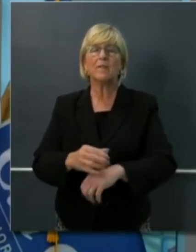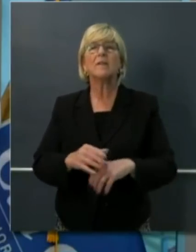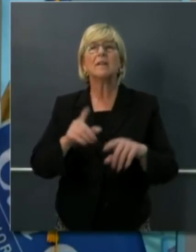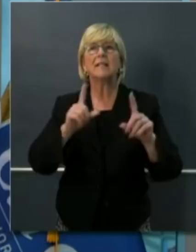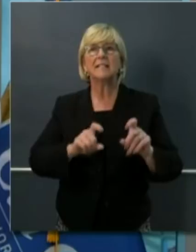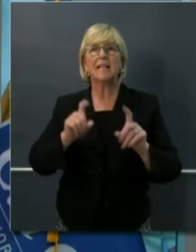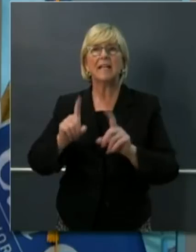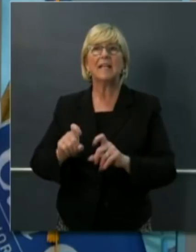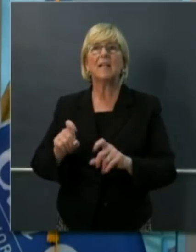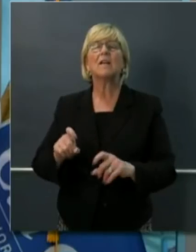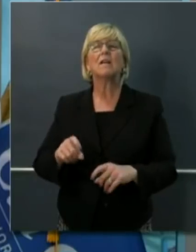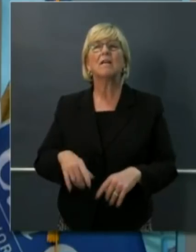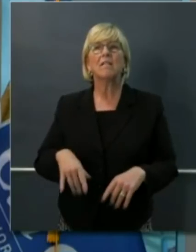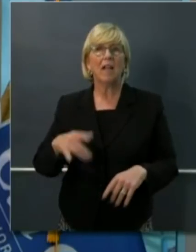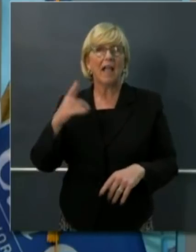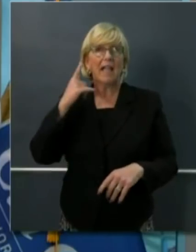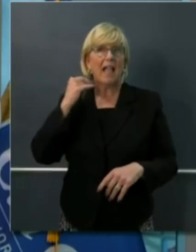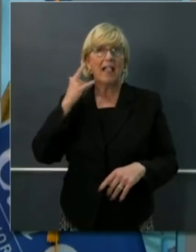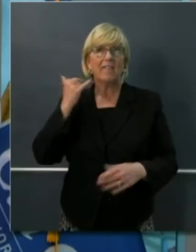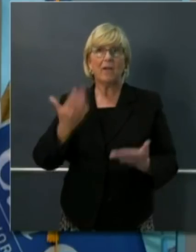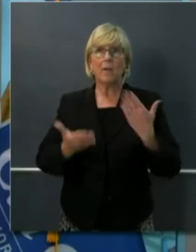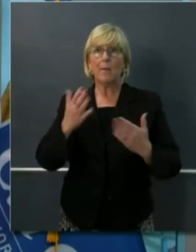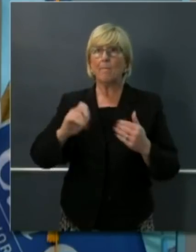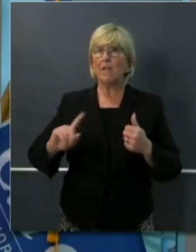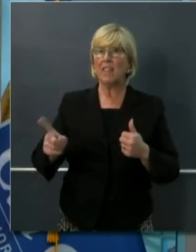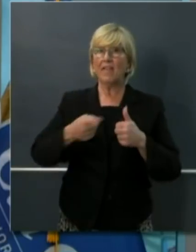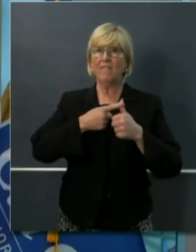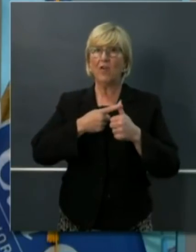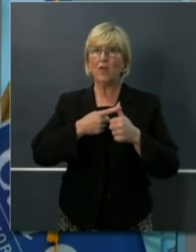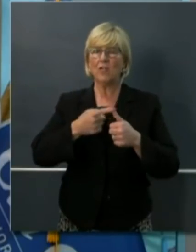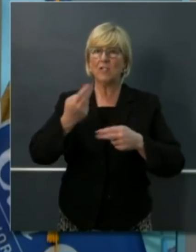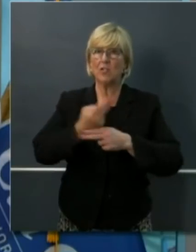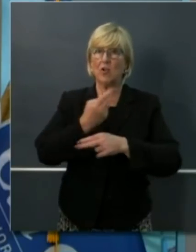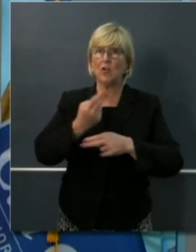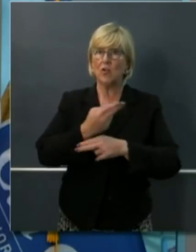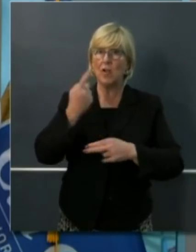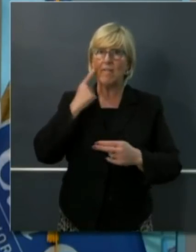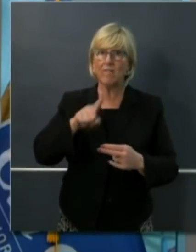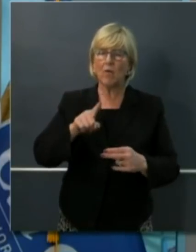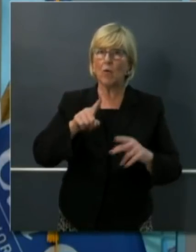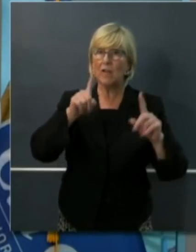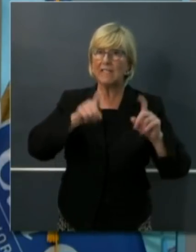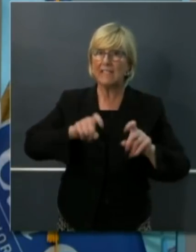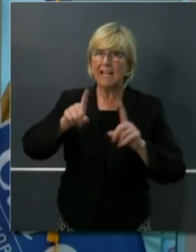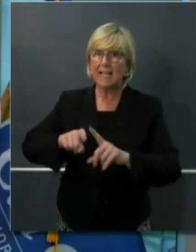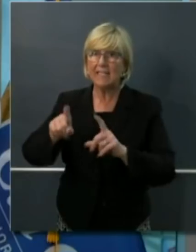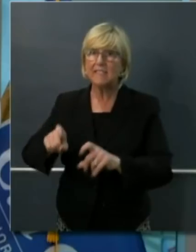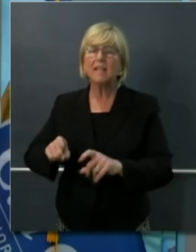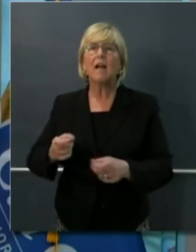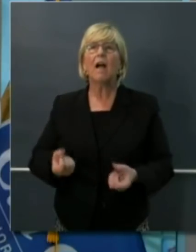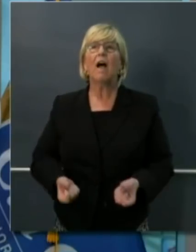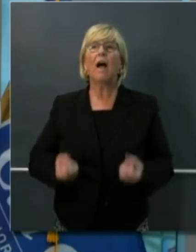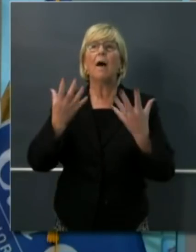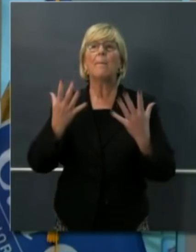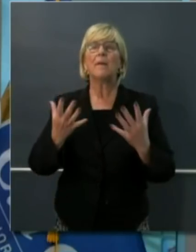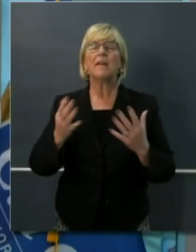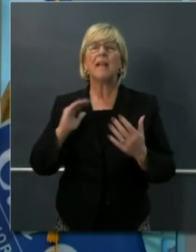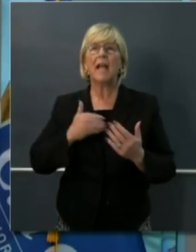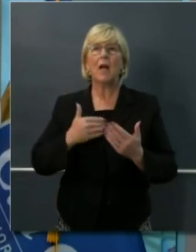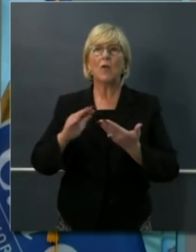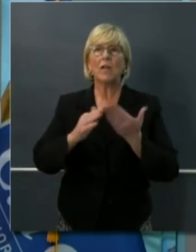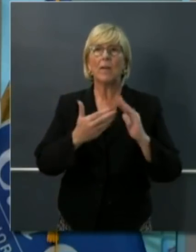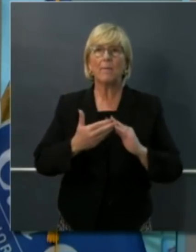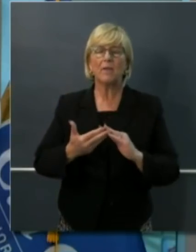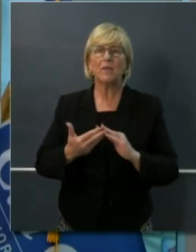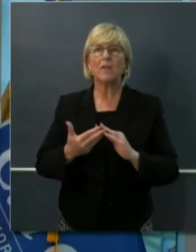to adapt it and scale it across our state. First, to use it for our surveillance efforts to understand how many people in our communities